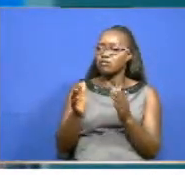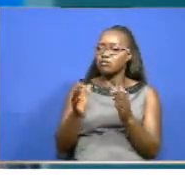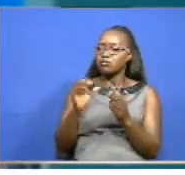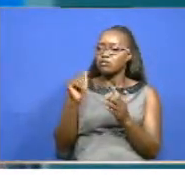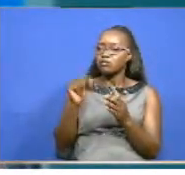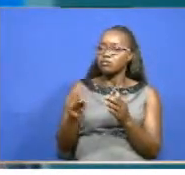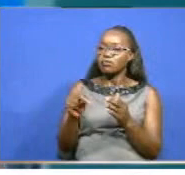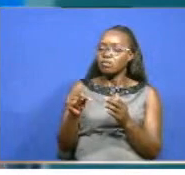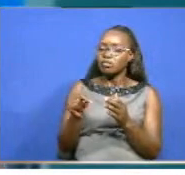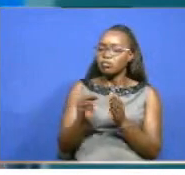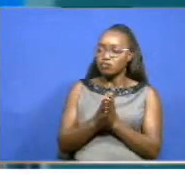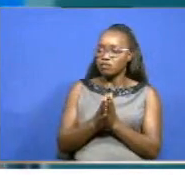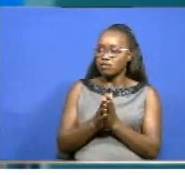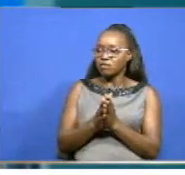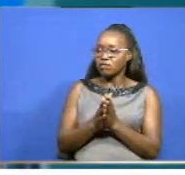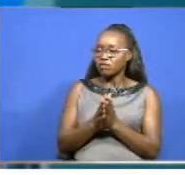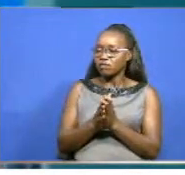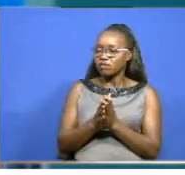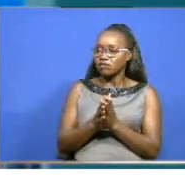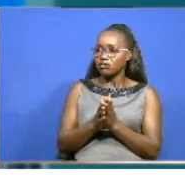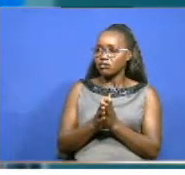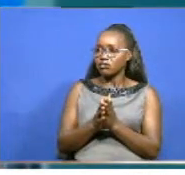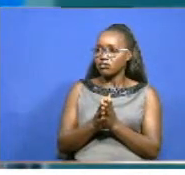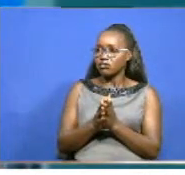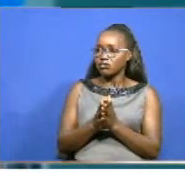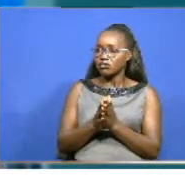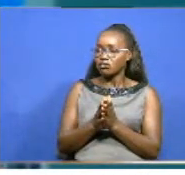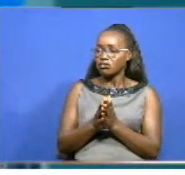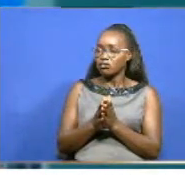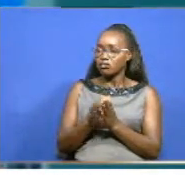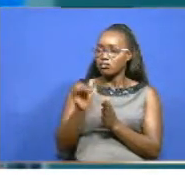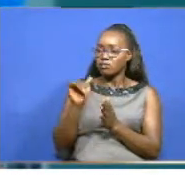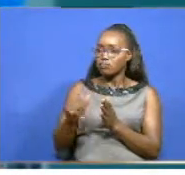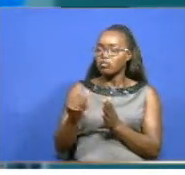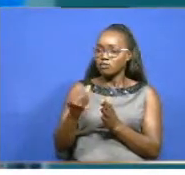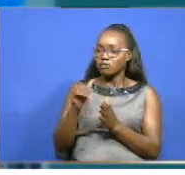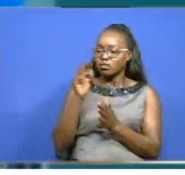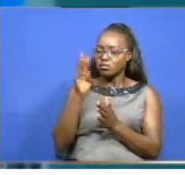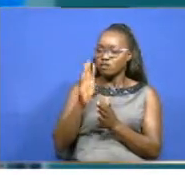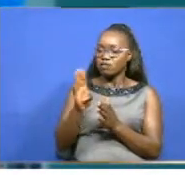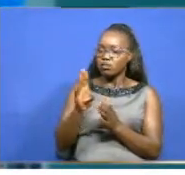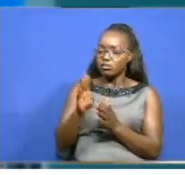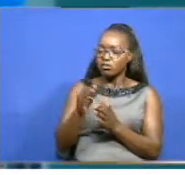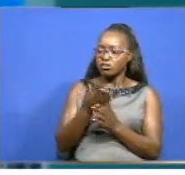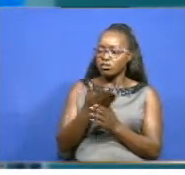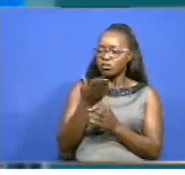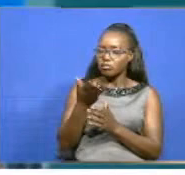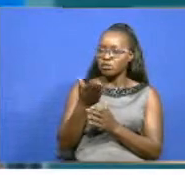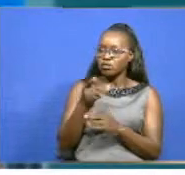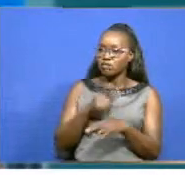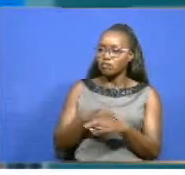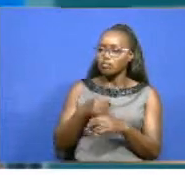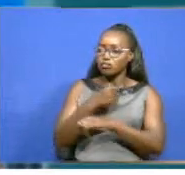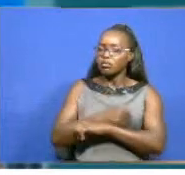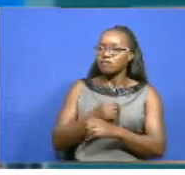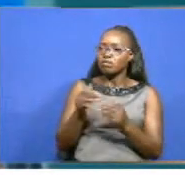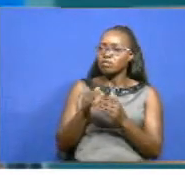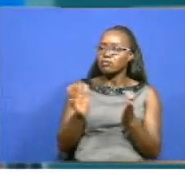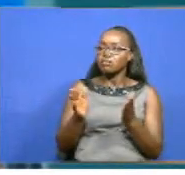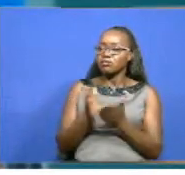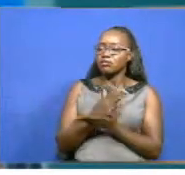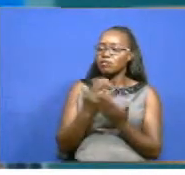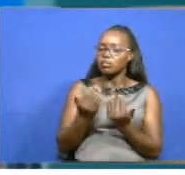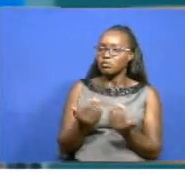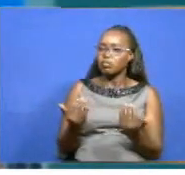worms that we have not imagined the can of worms that will be out there once the schools open. And that is some of the things